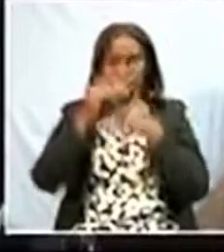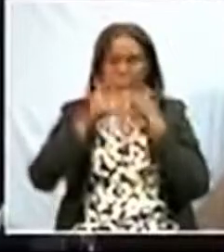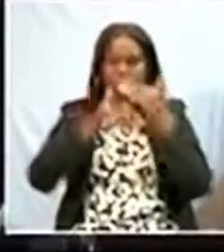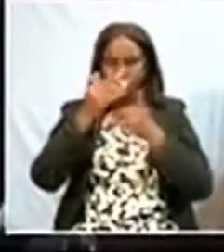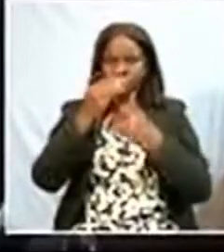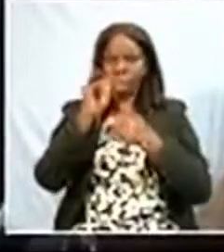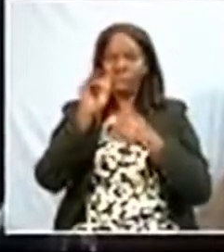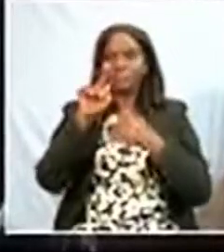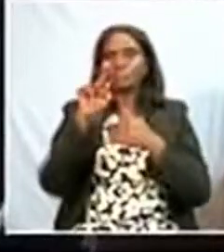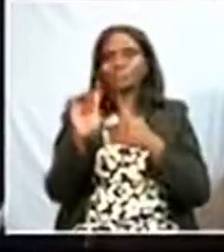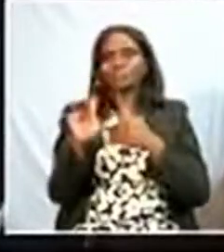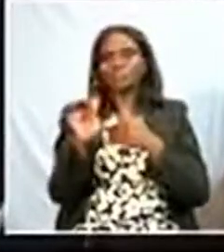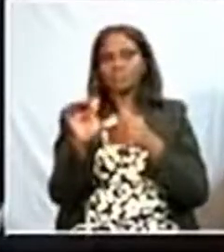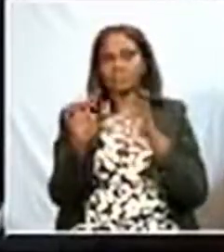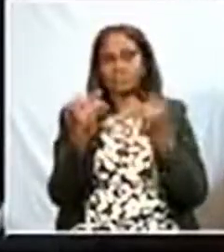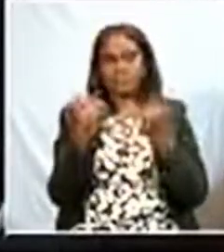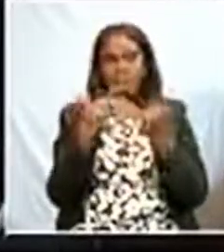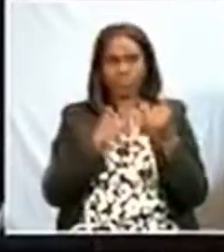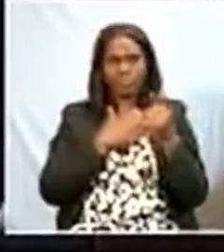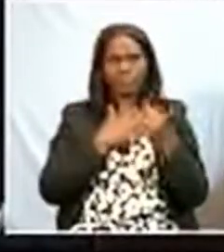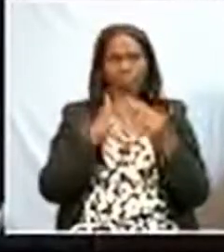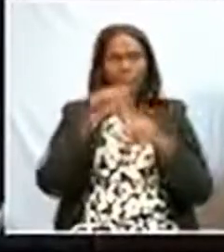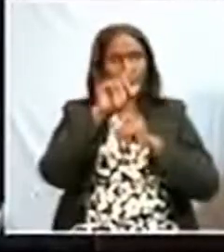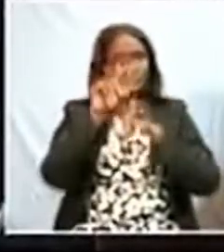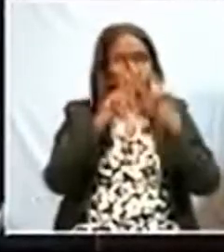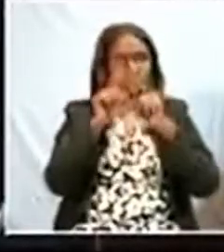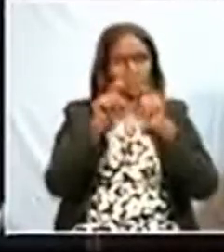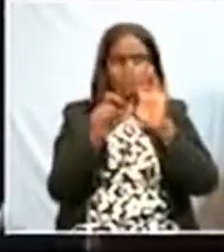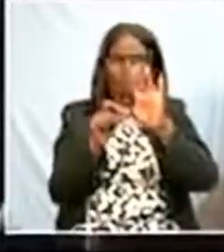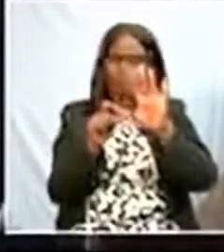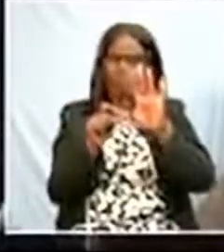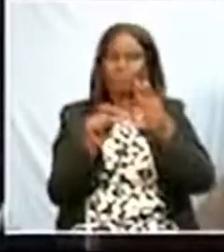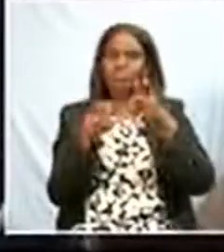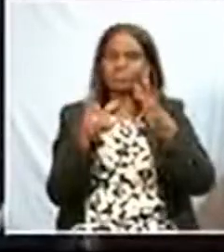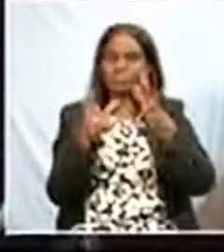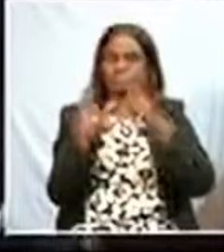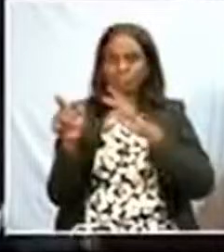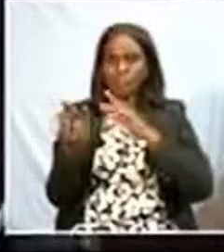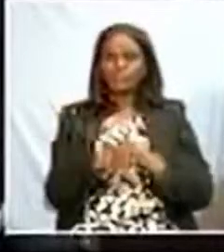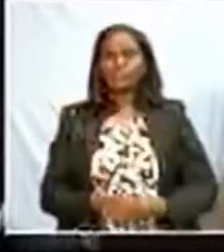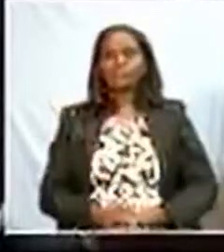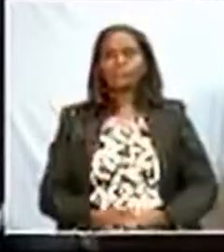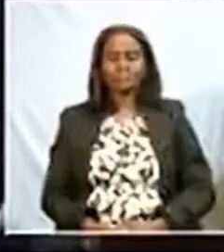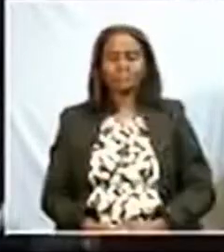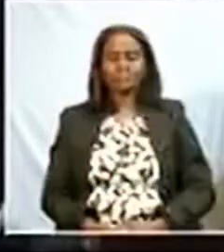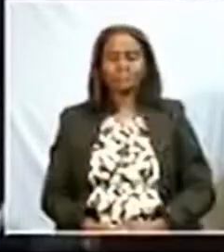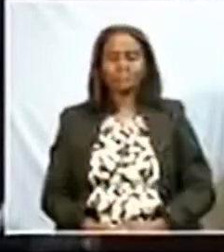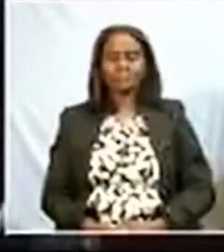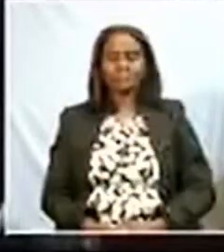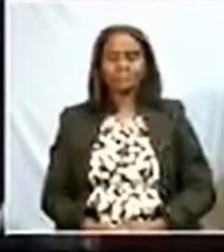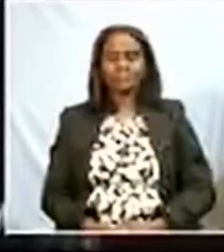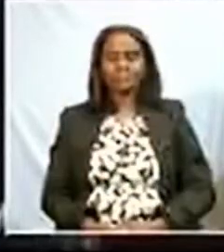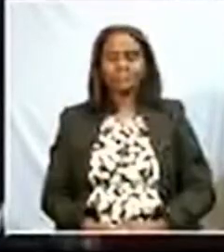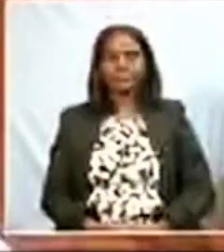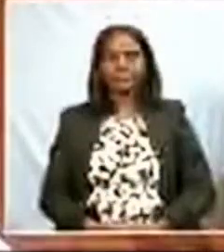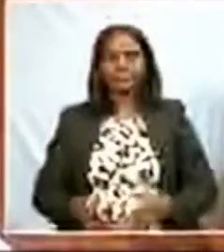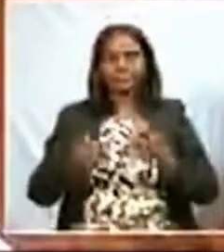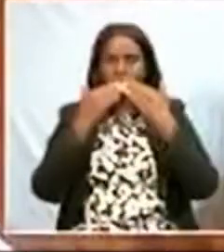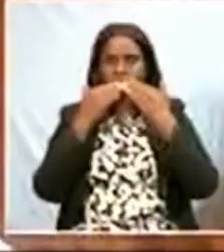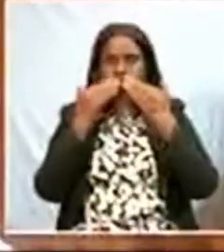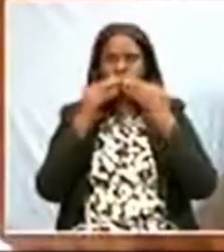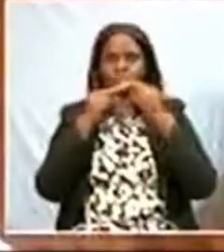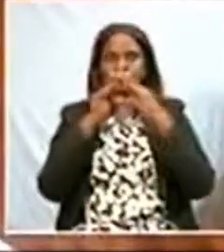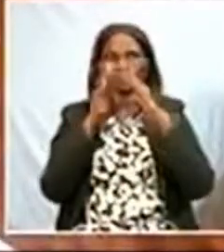IPCs. Now my substantial question. No, let's allow. Okay, because then Honorable Mwene. Yes. Thank you very much,